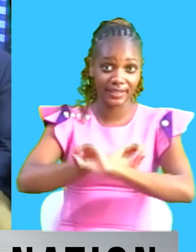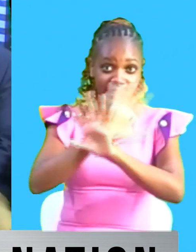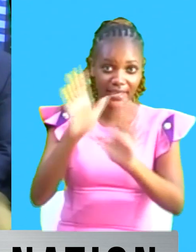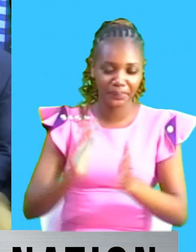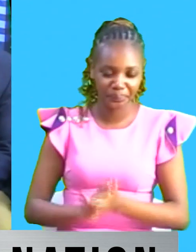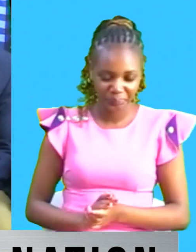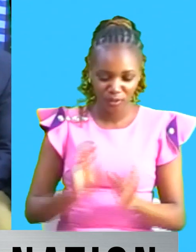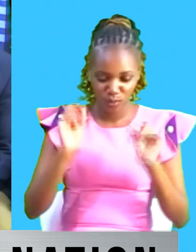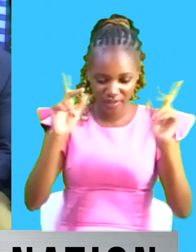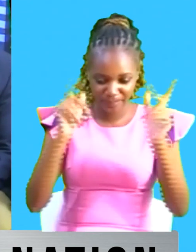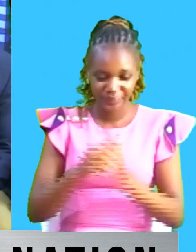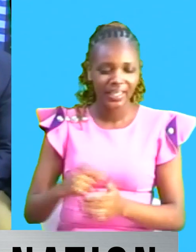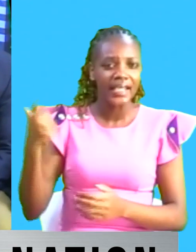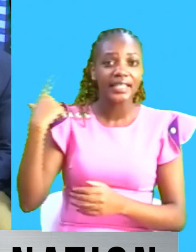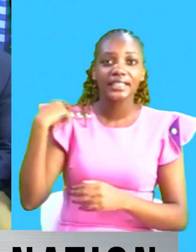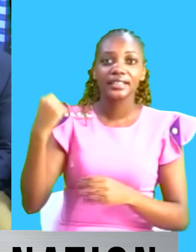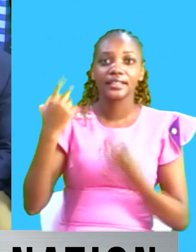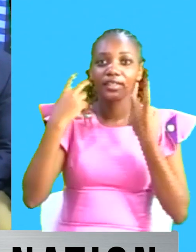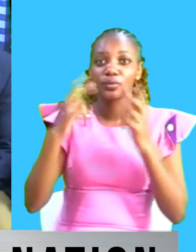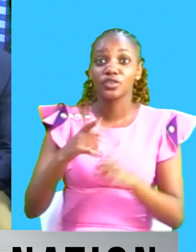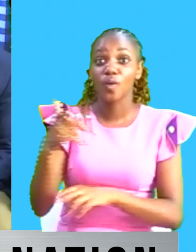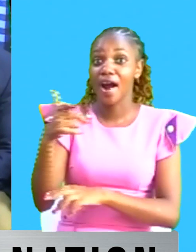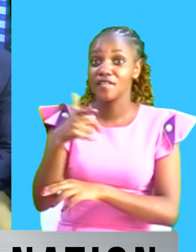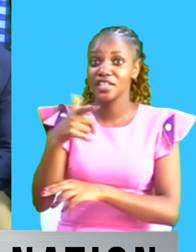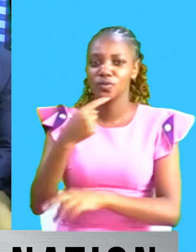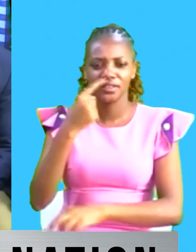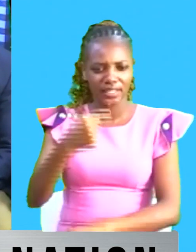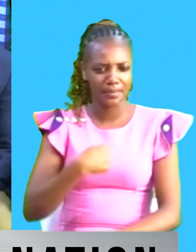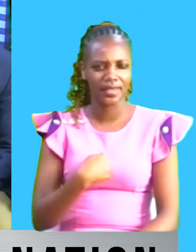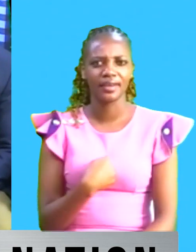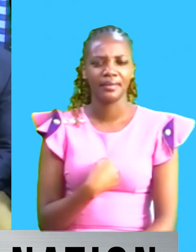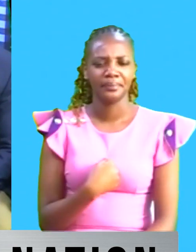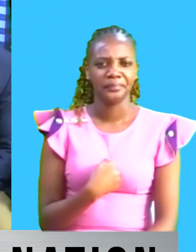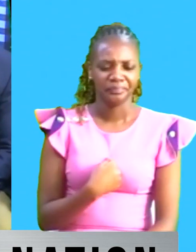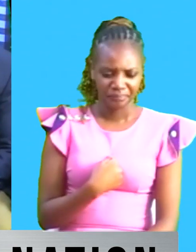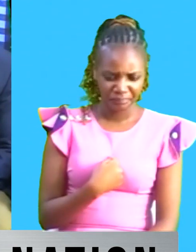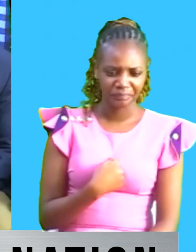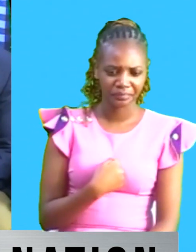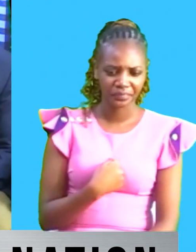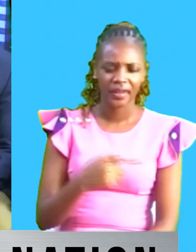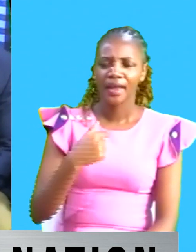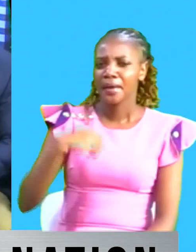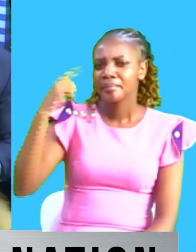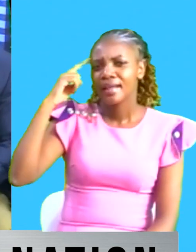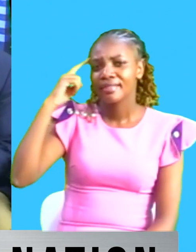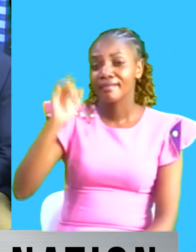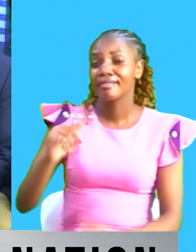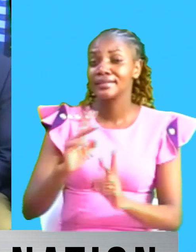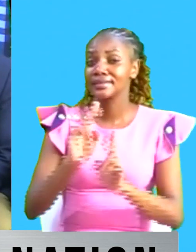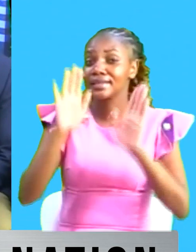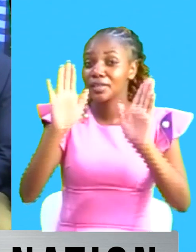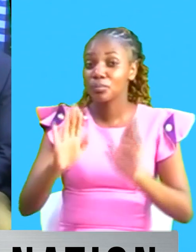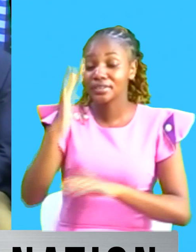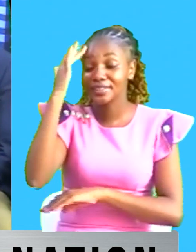vigil yesterday. Hey, tell me. I think vigils, that is important